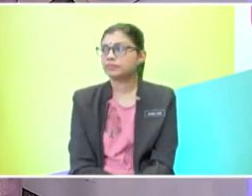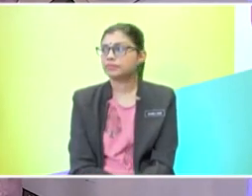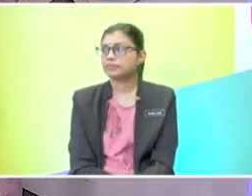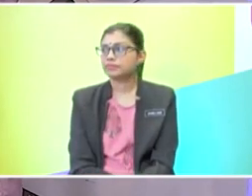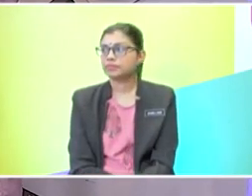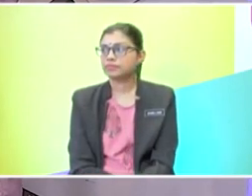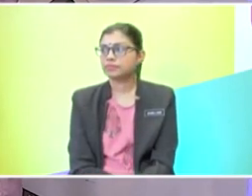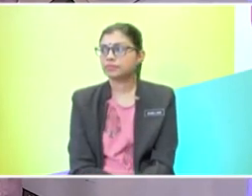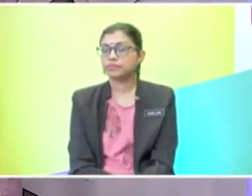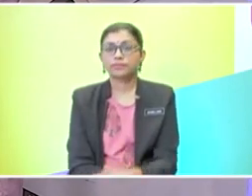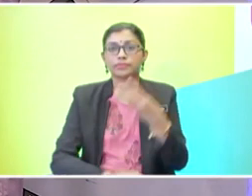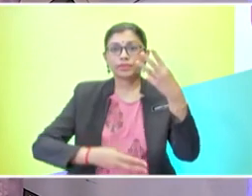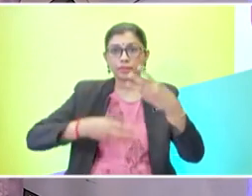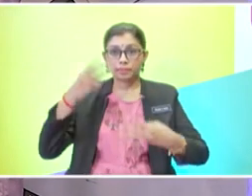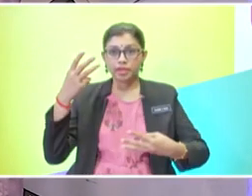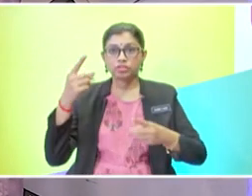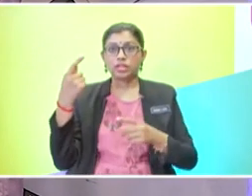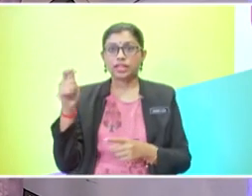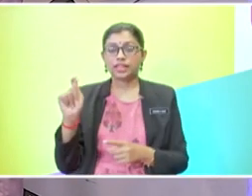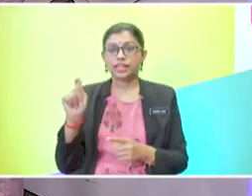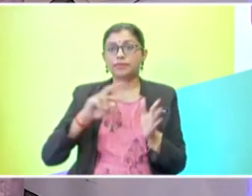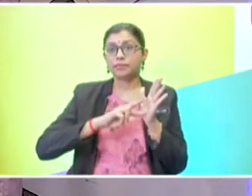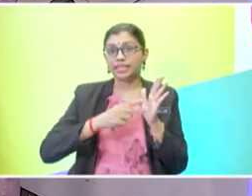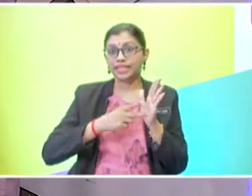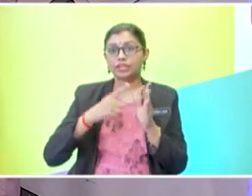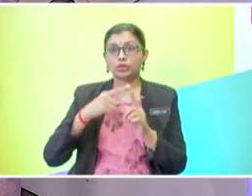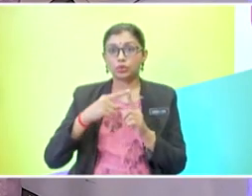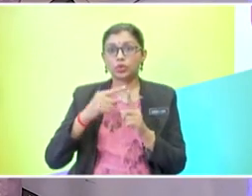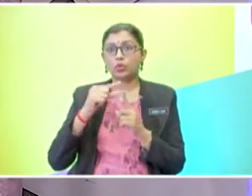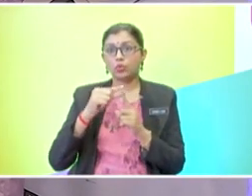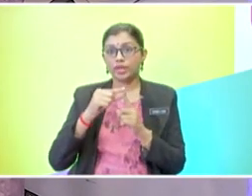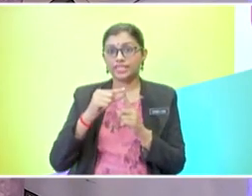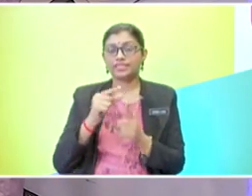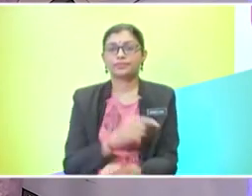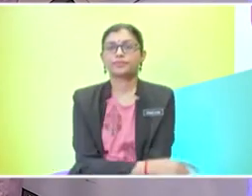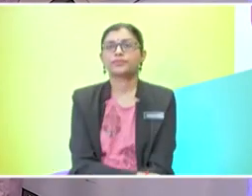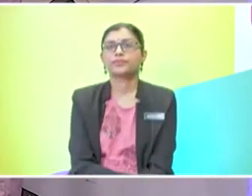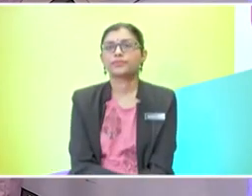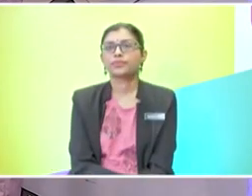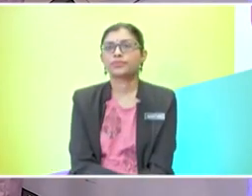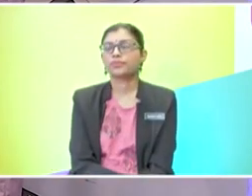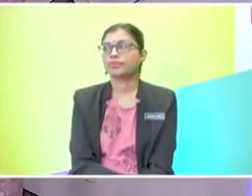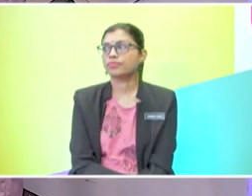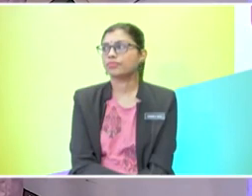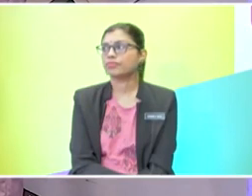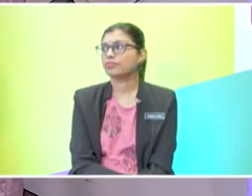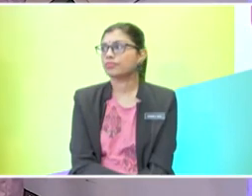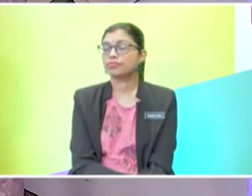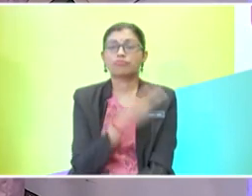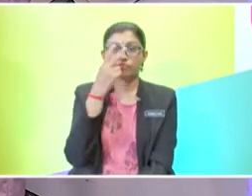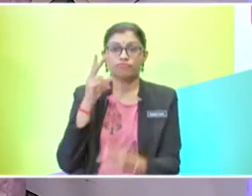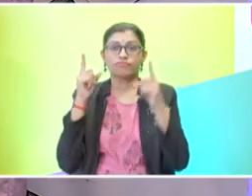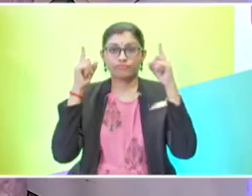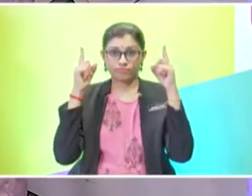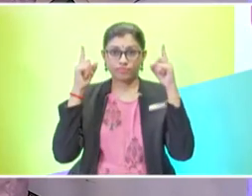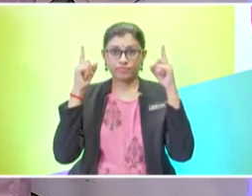put it match it to the correct definition. Okay, so the first one I have here is obtained when the selling price is higher than the